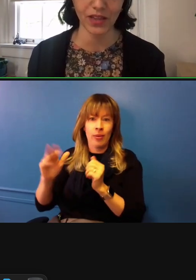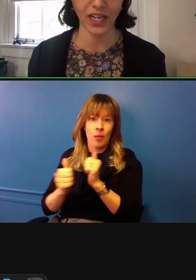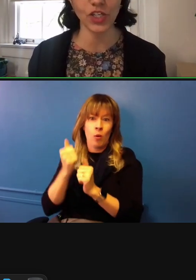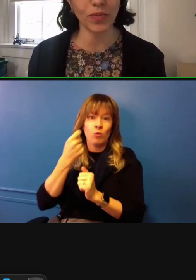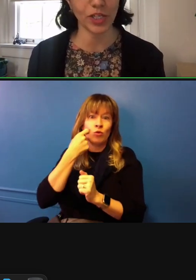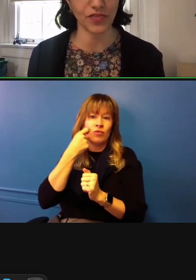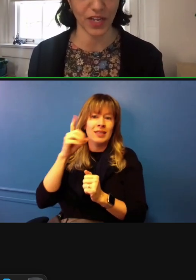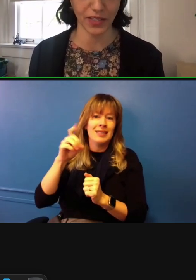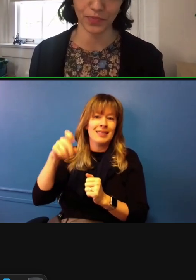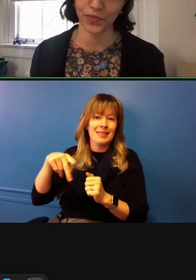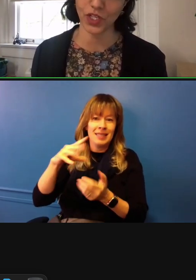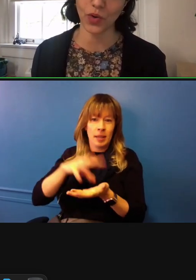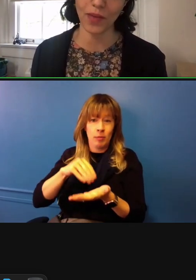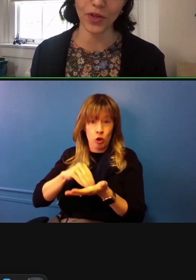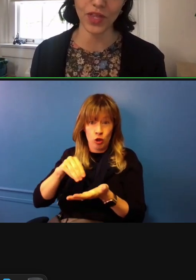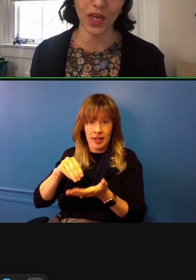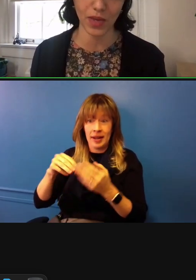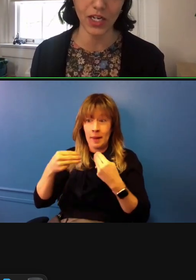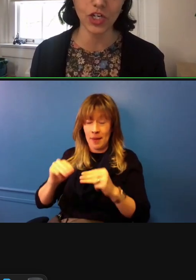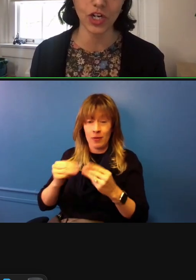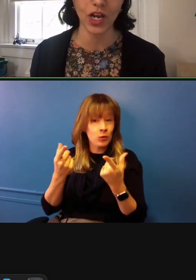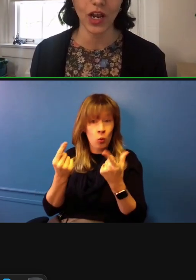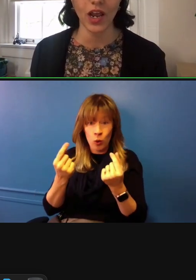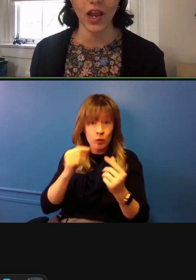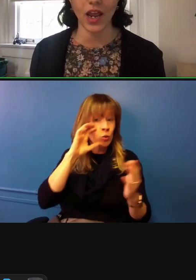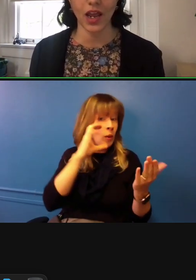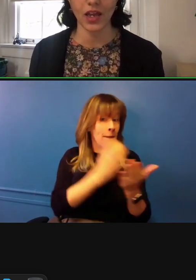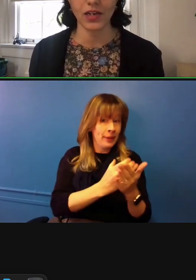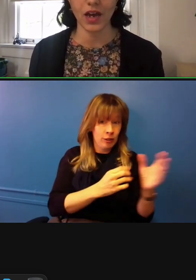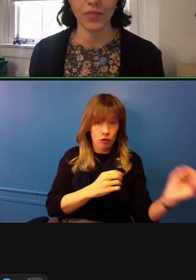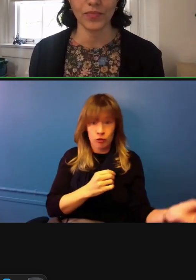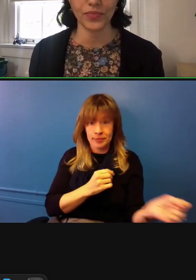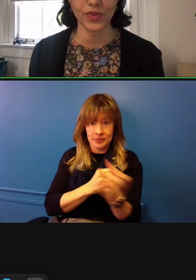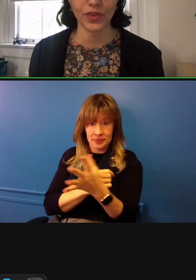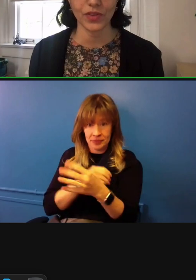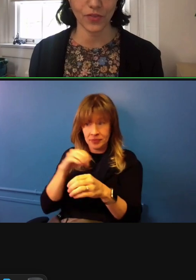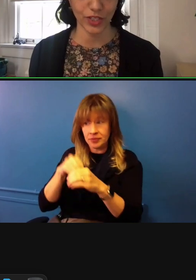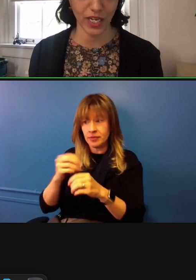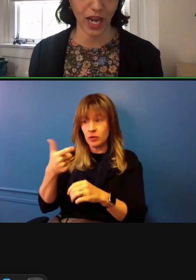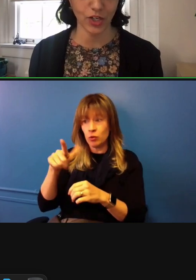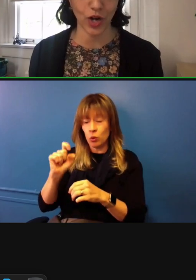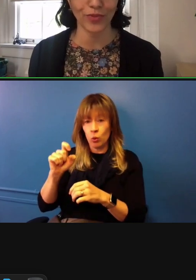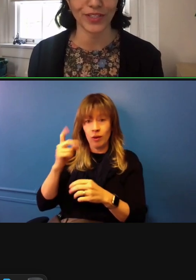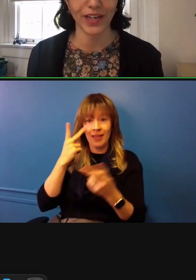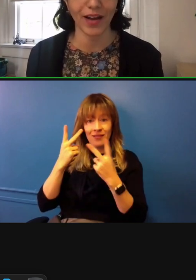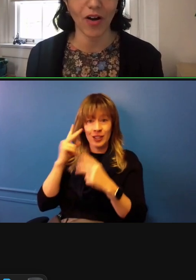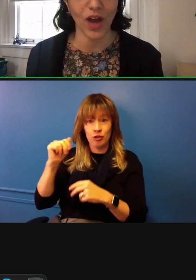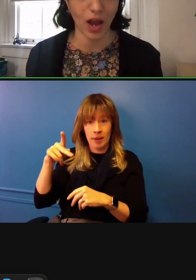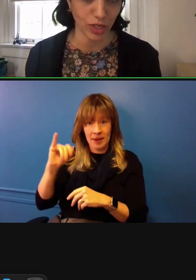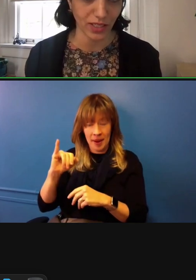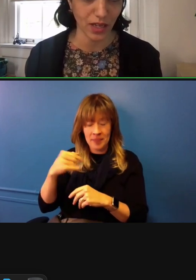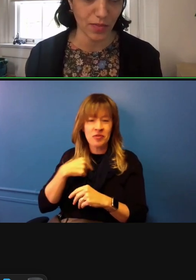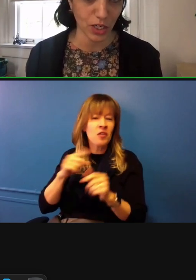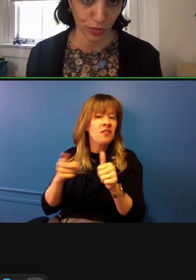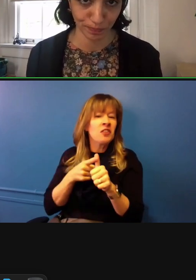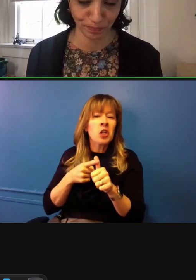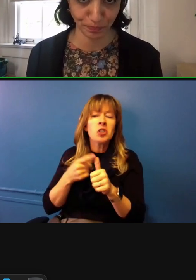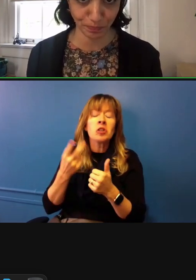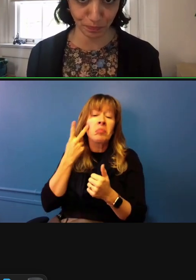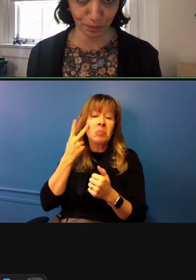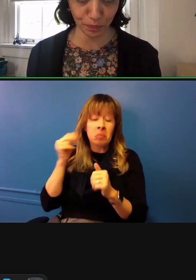methods that can do a bunch of things. So you upload the image, and the first thing I tried was to get all the objects in the